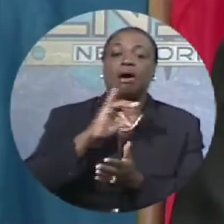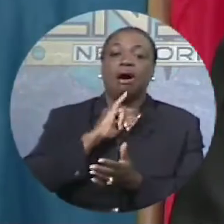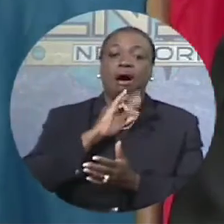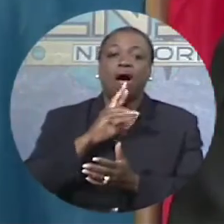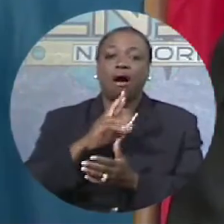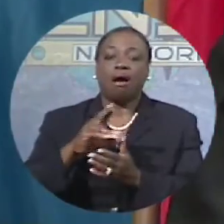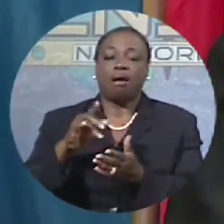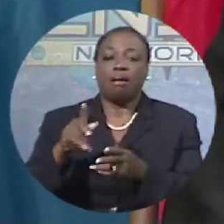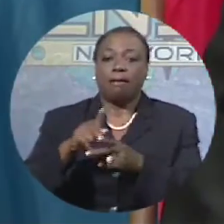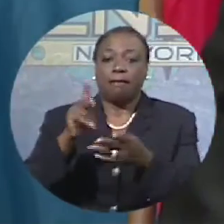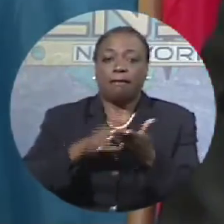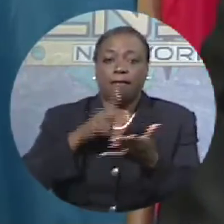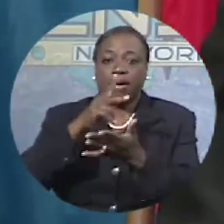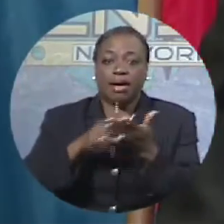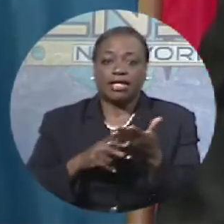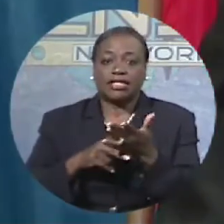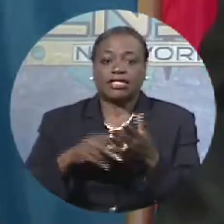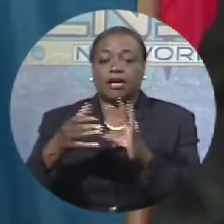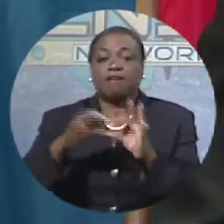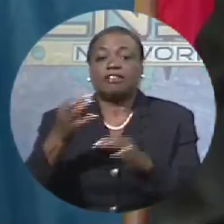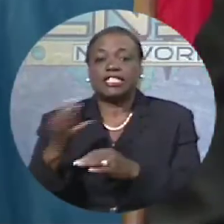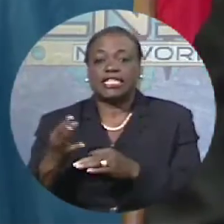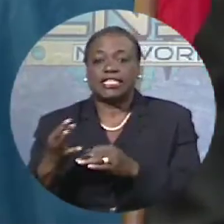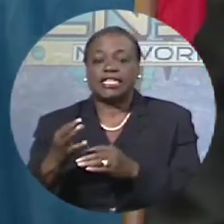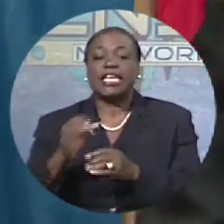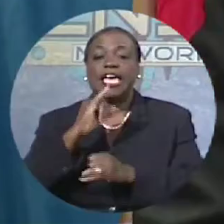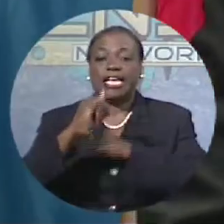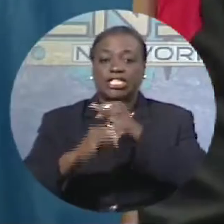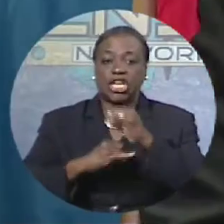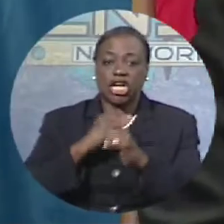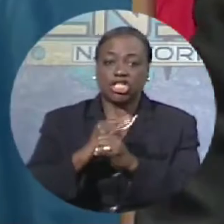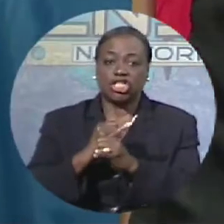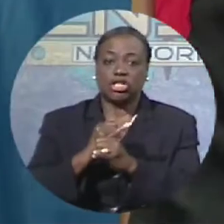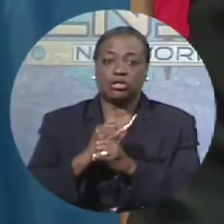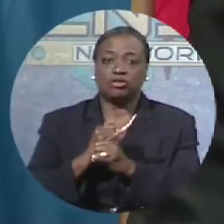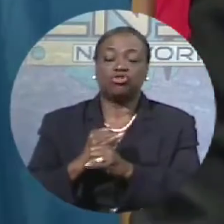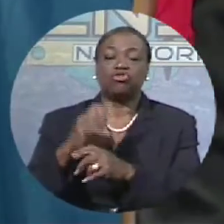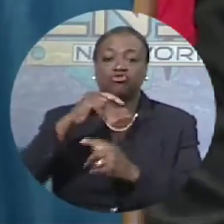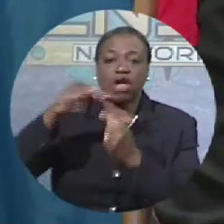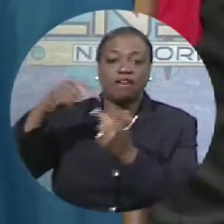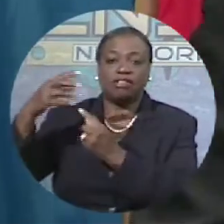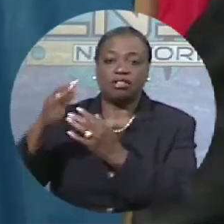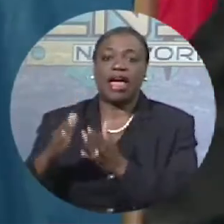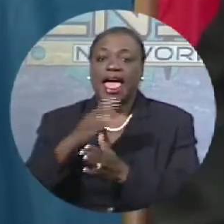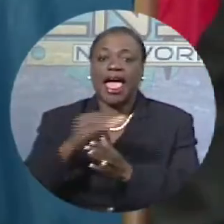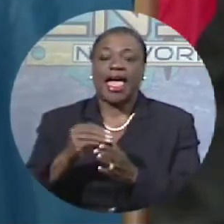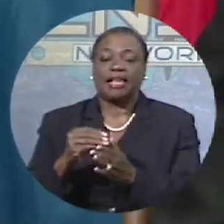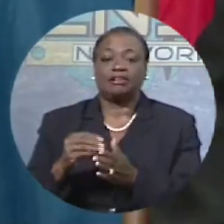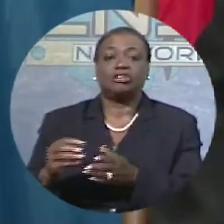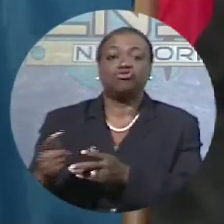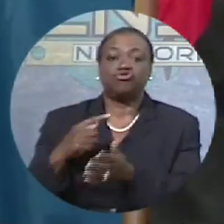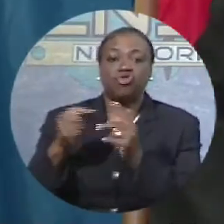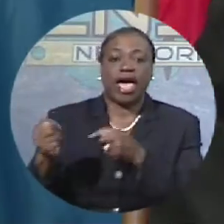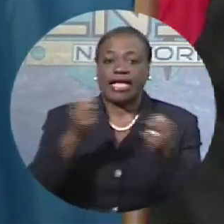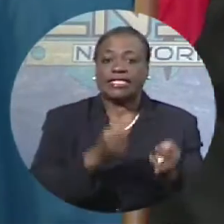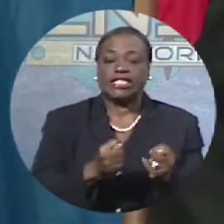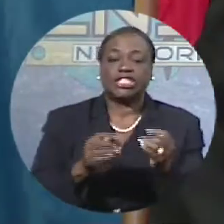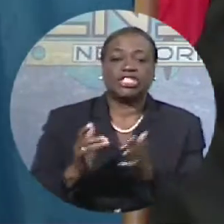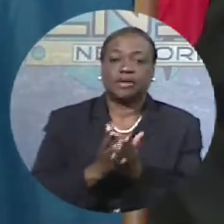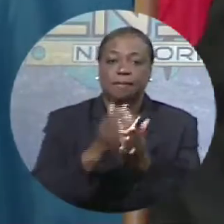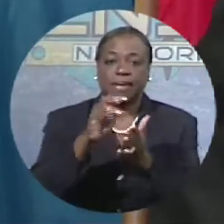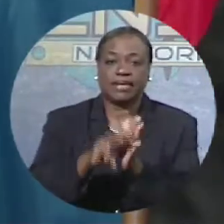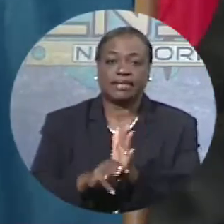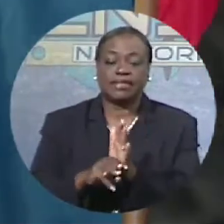of facilitating international travel and the transshipment of cargo. The airport is a key component in a